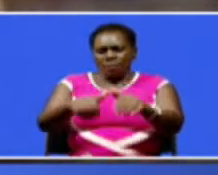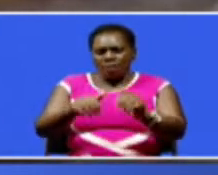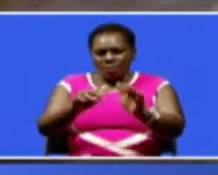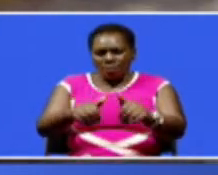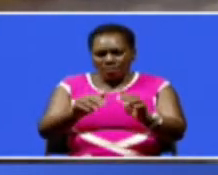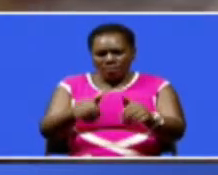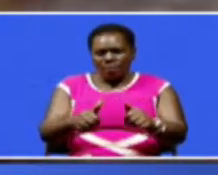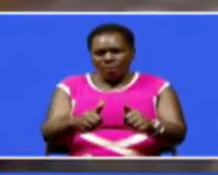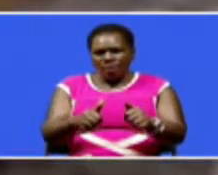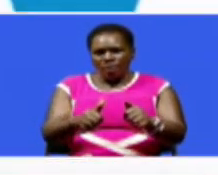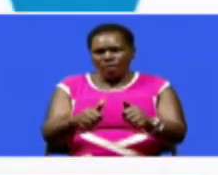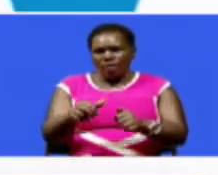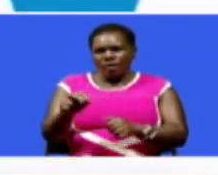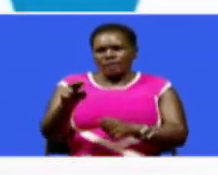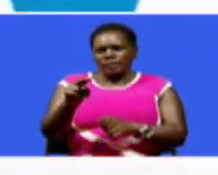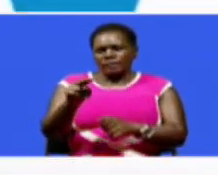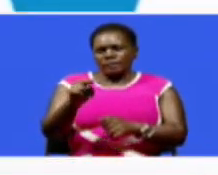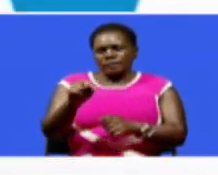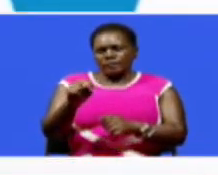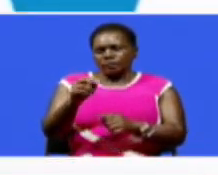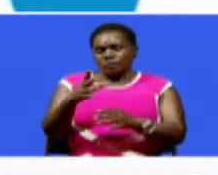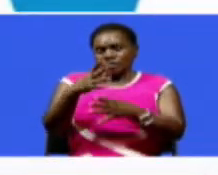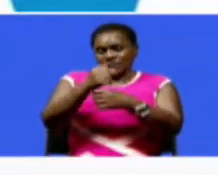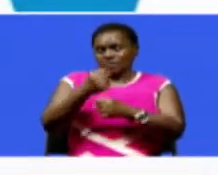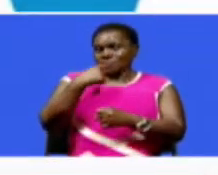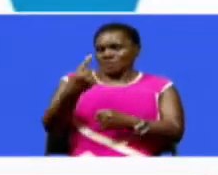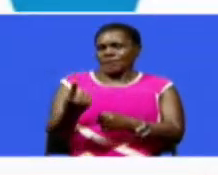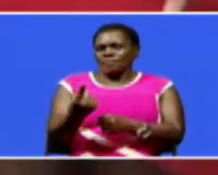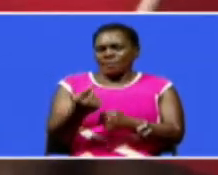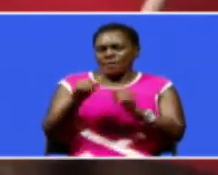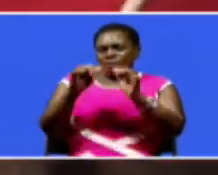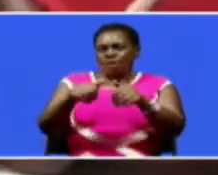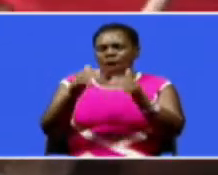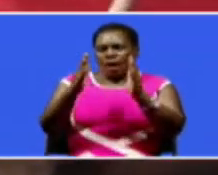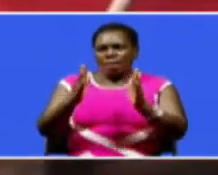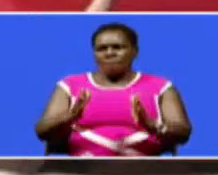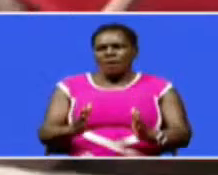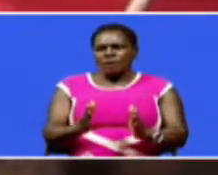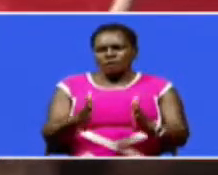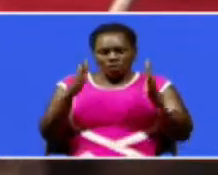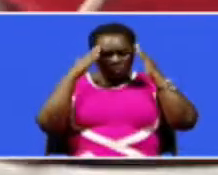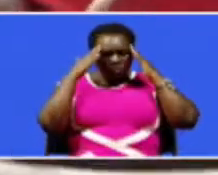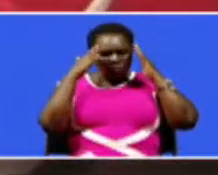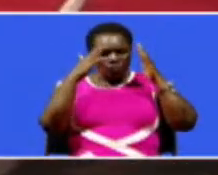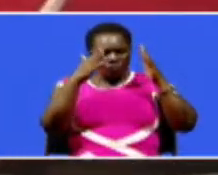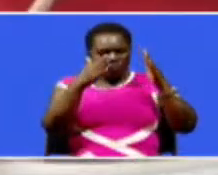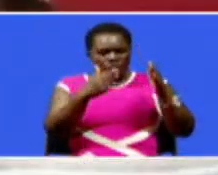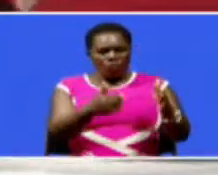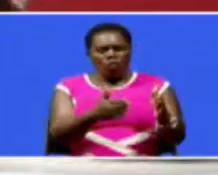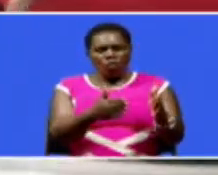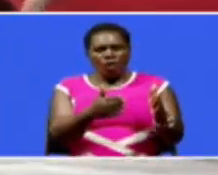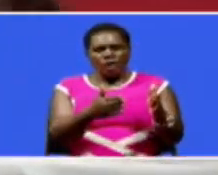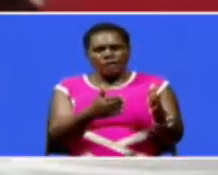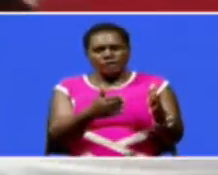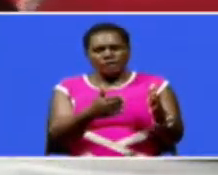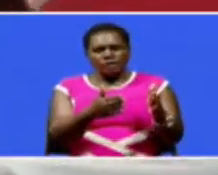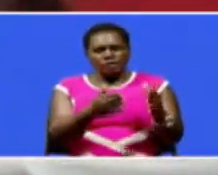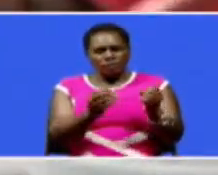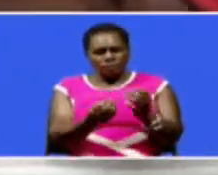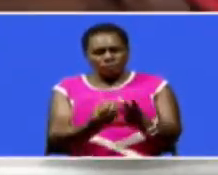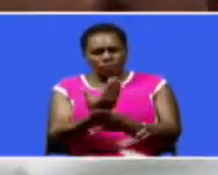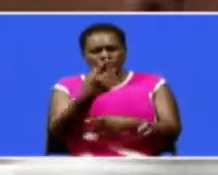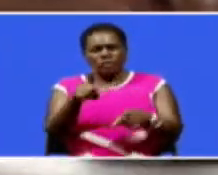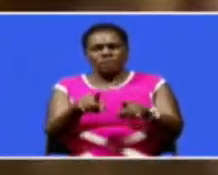at the Netherlands Development Organization, says farmers should focus on being primary producers and